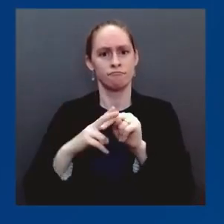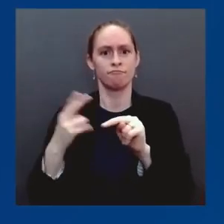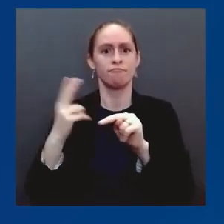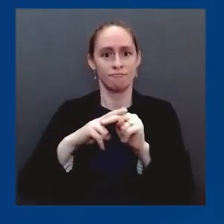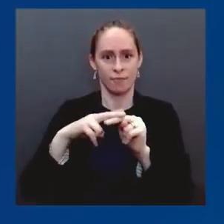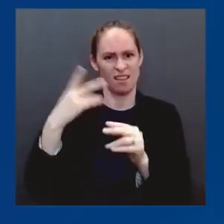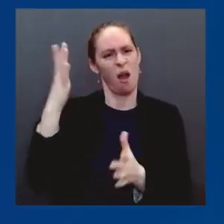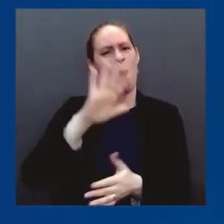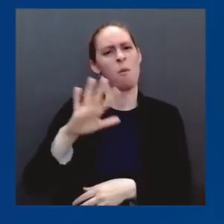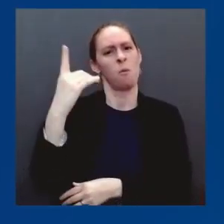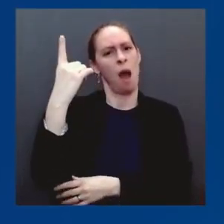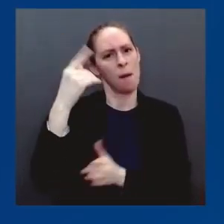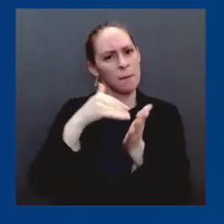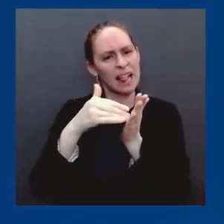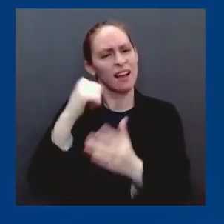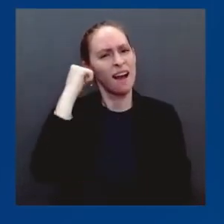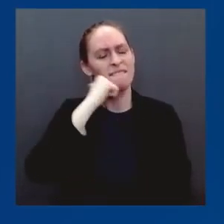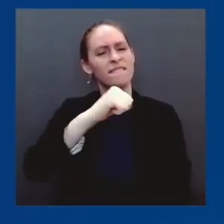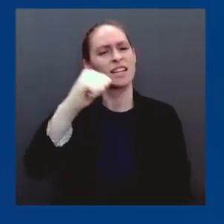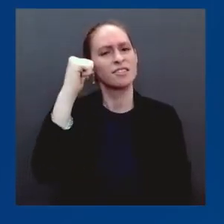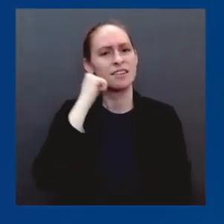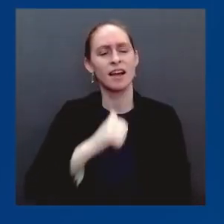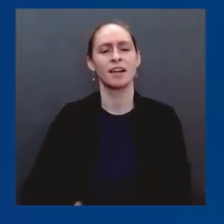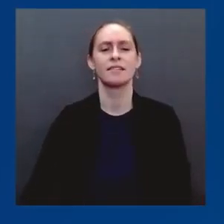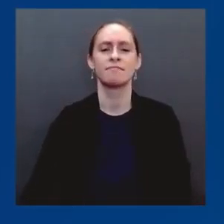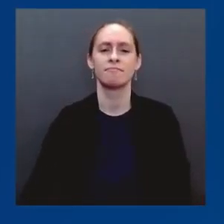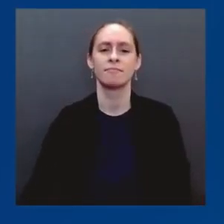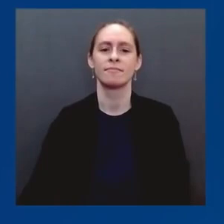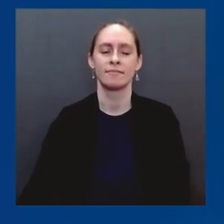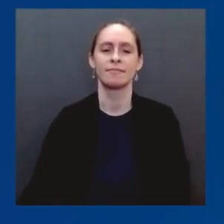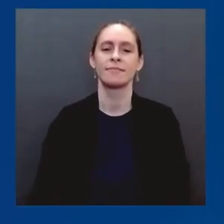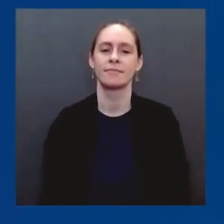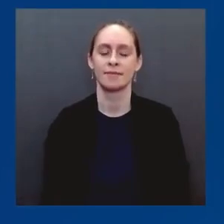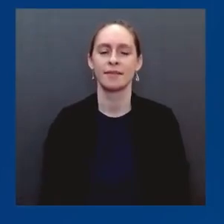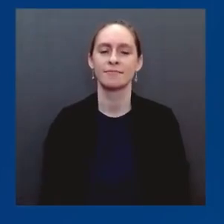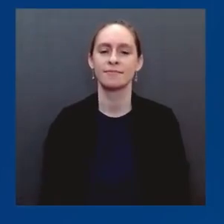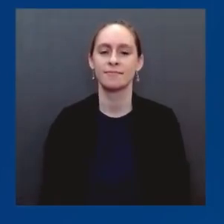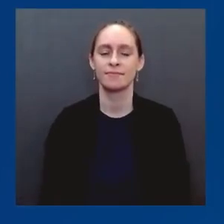emphasize, everybody who's eligible should go get boosted as soon as possible.